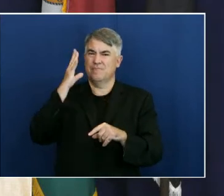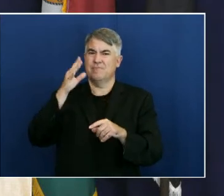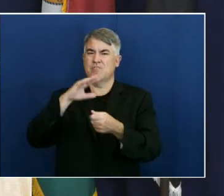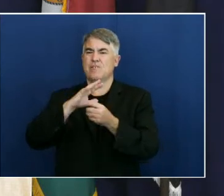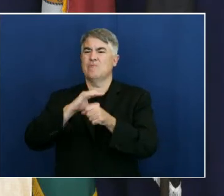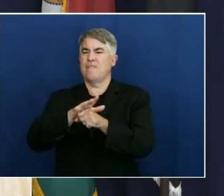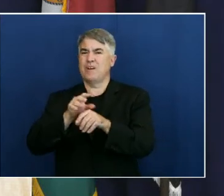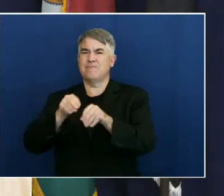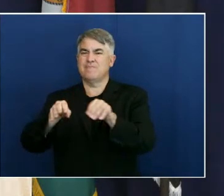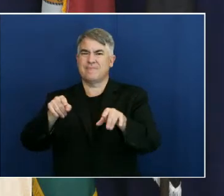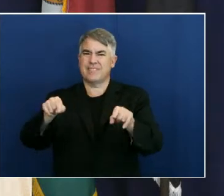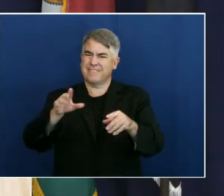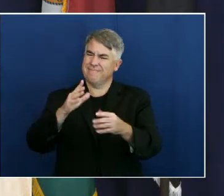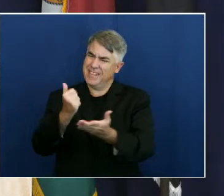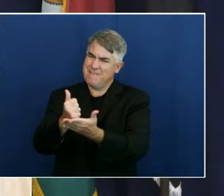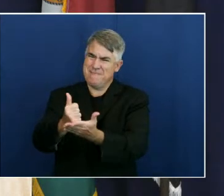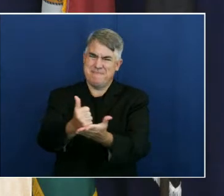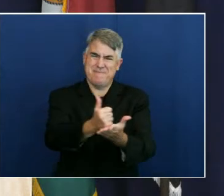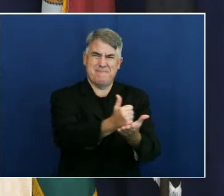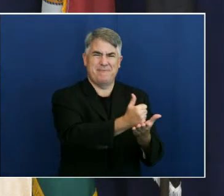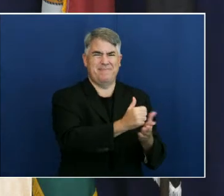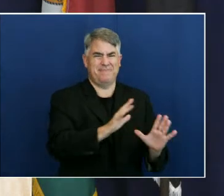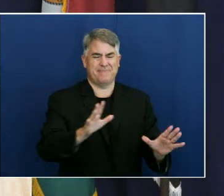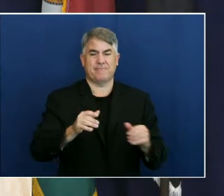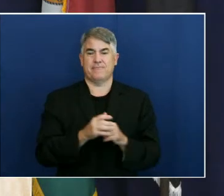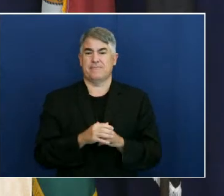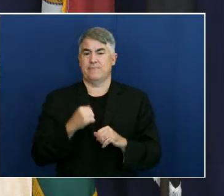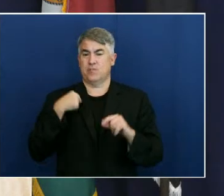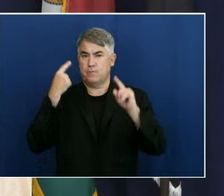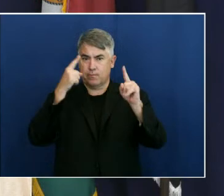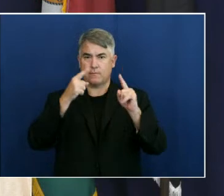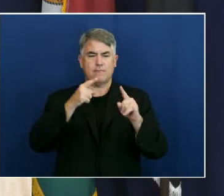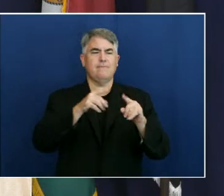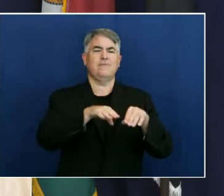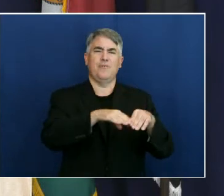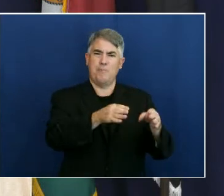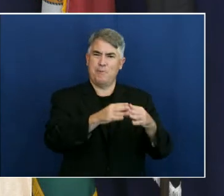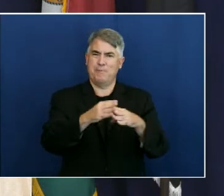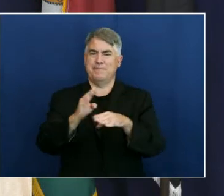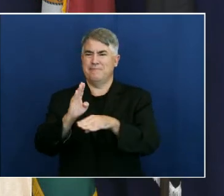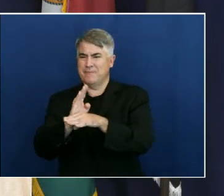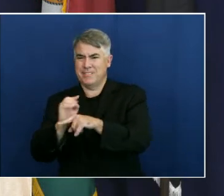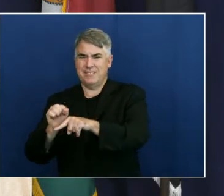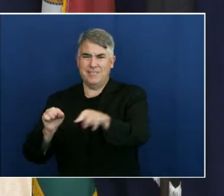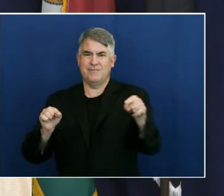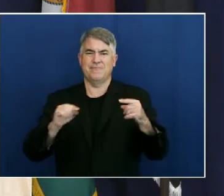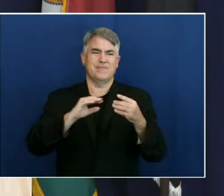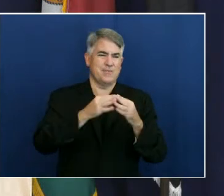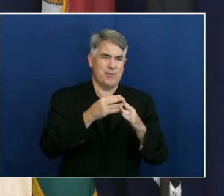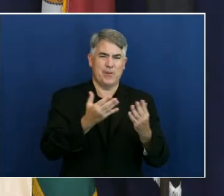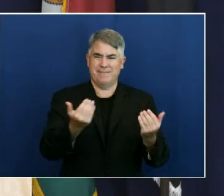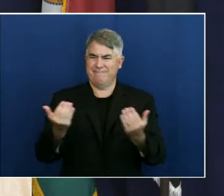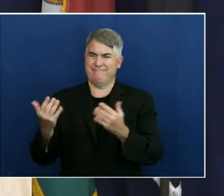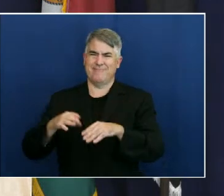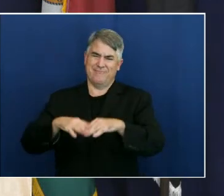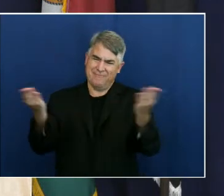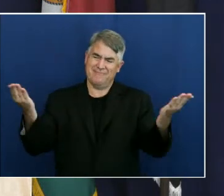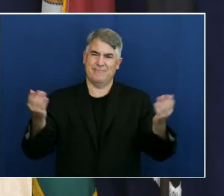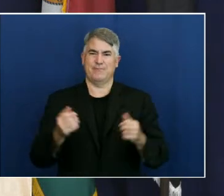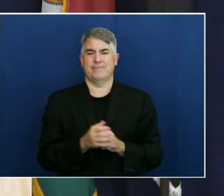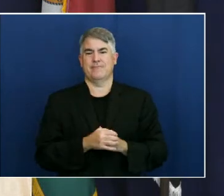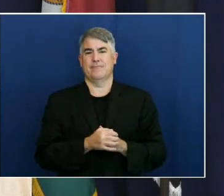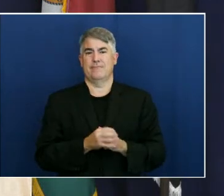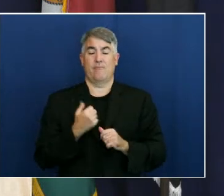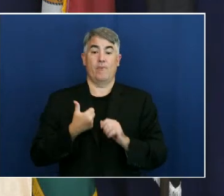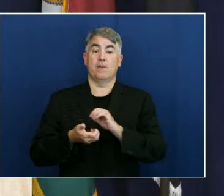allow us to get closer to a full reopening for our communities and reopening our community. I'm also really happy to see that we're working with our neighbors to the